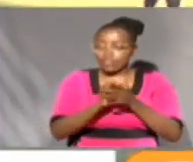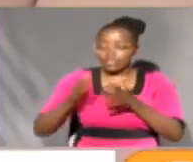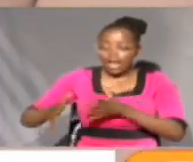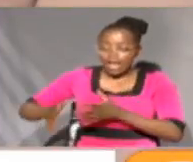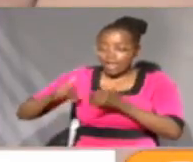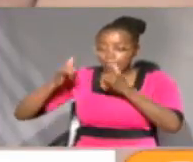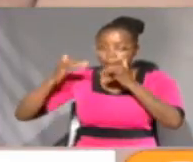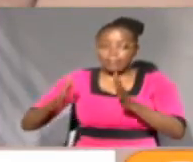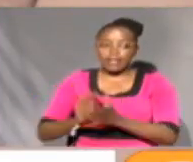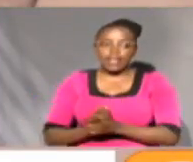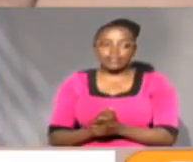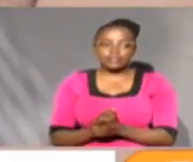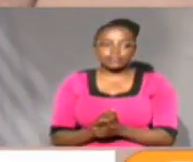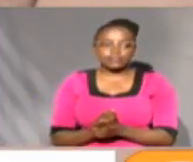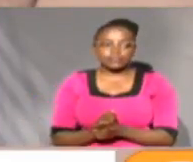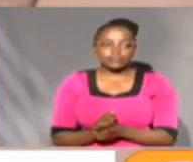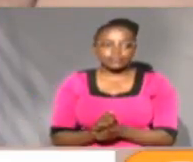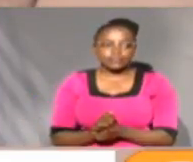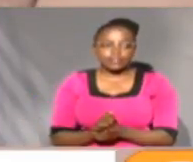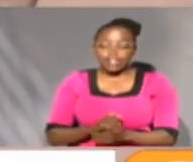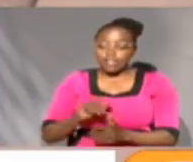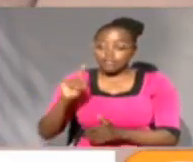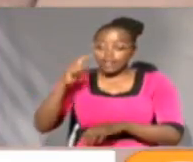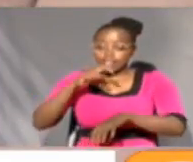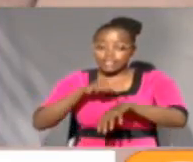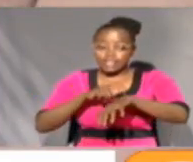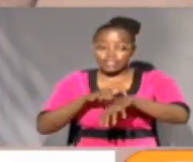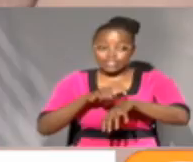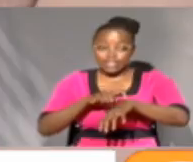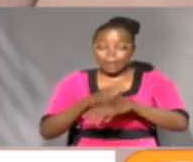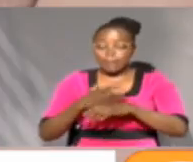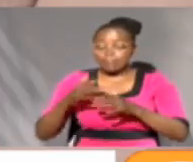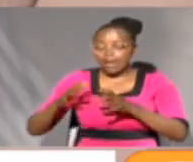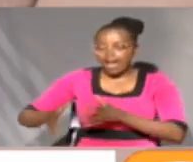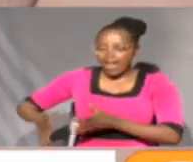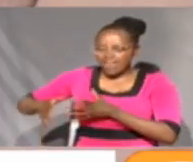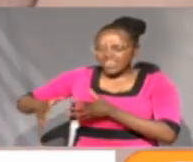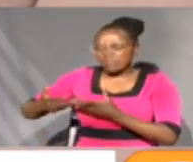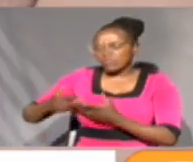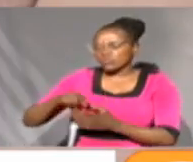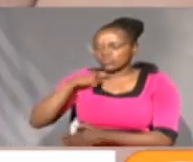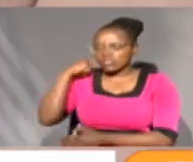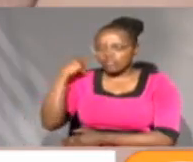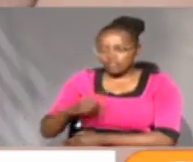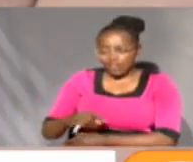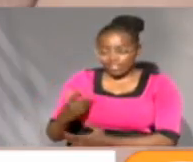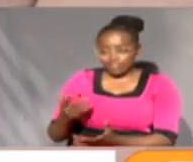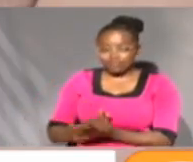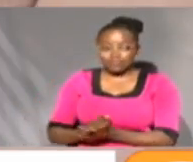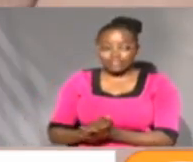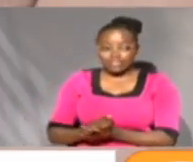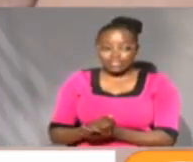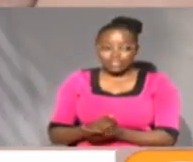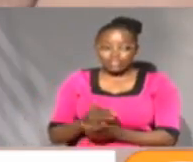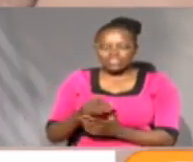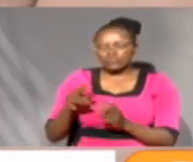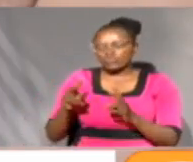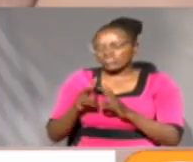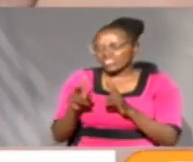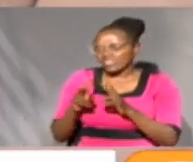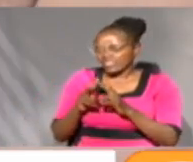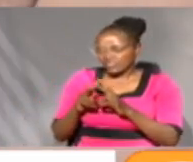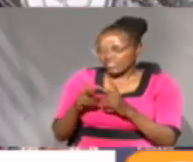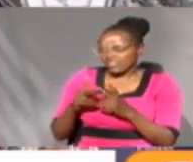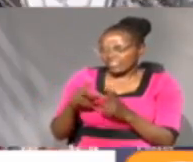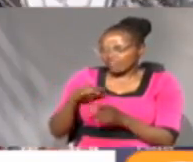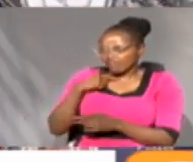player. The first time I held a rugby ball, it was a bit weird. Actually, quite weird.